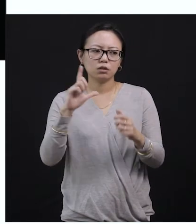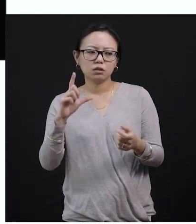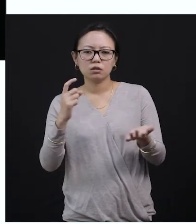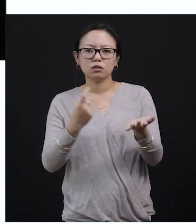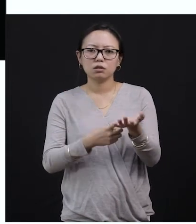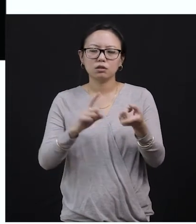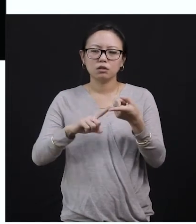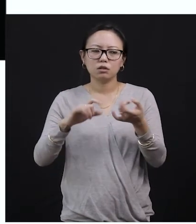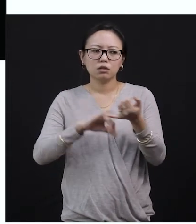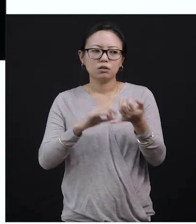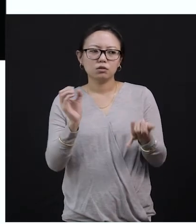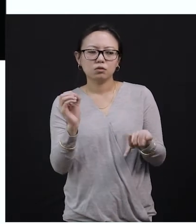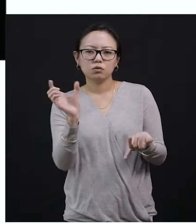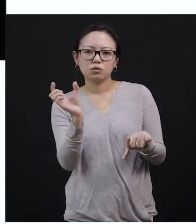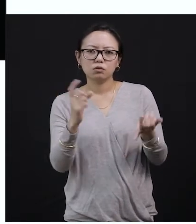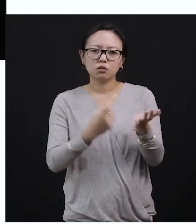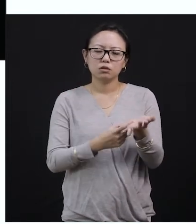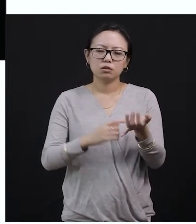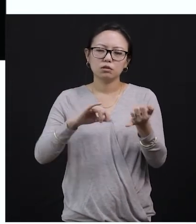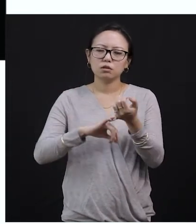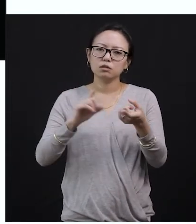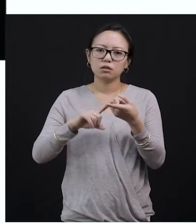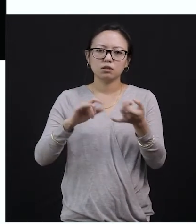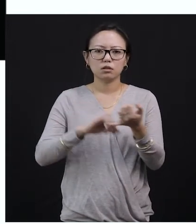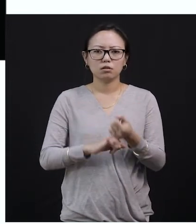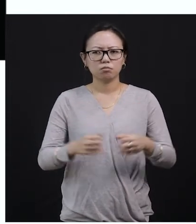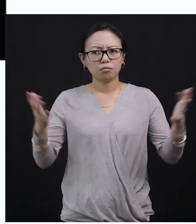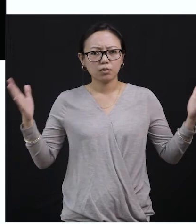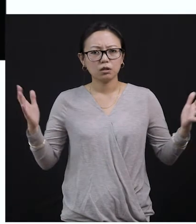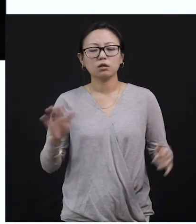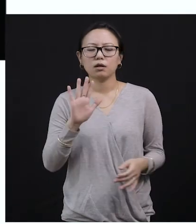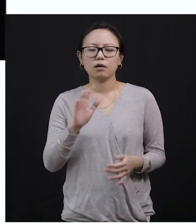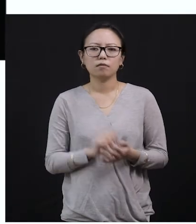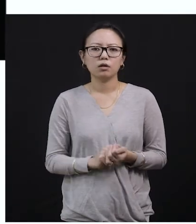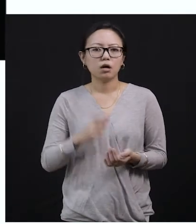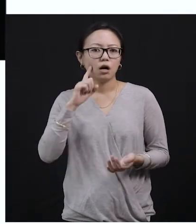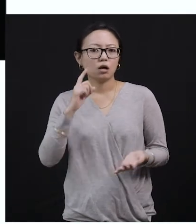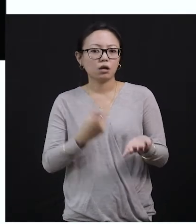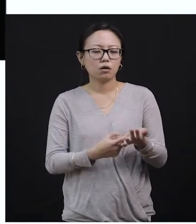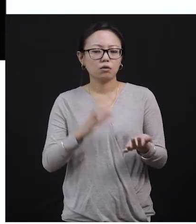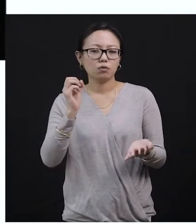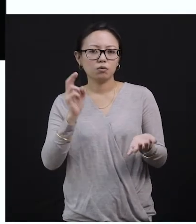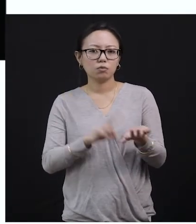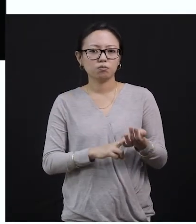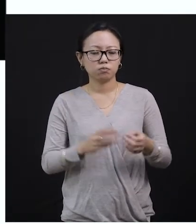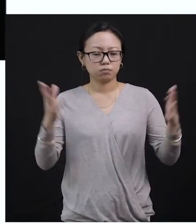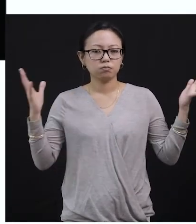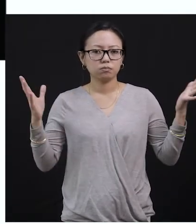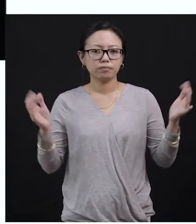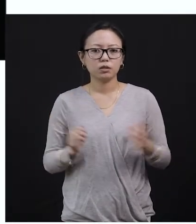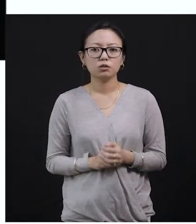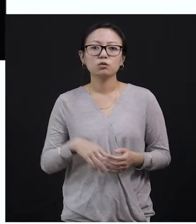these irons were used to make tools. So when they made iron tools, it was more sharper.